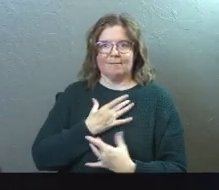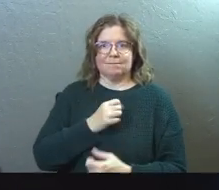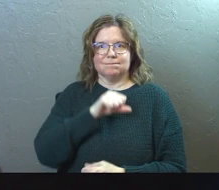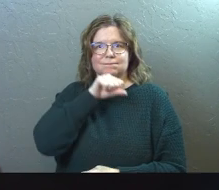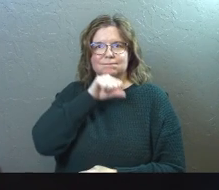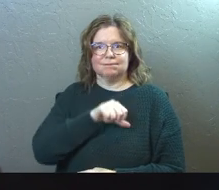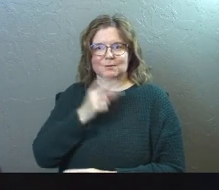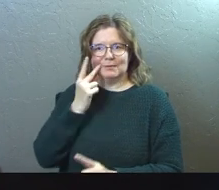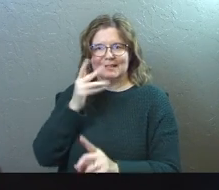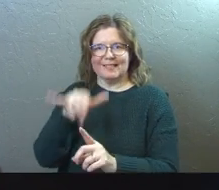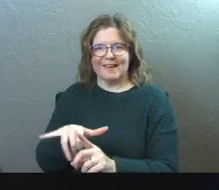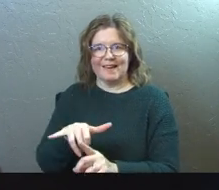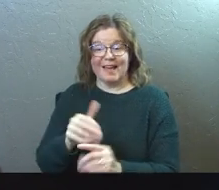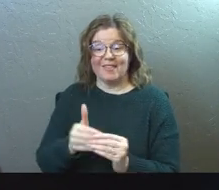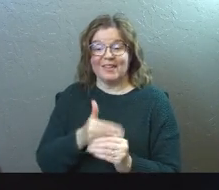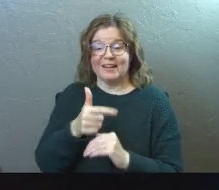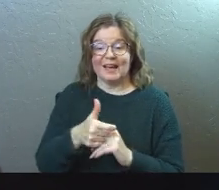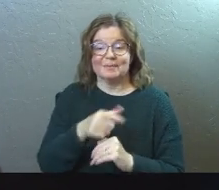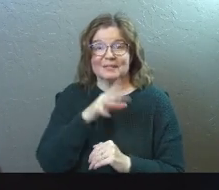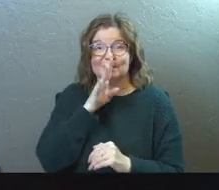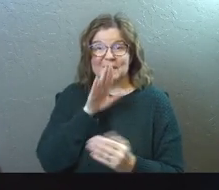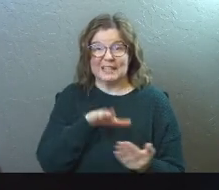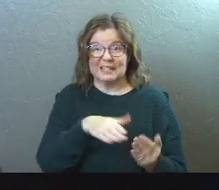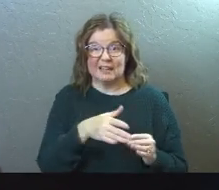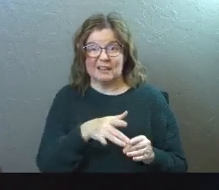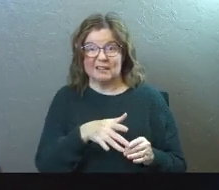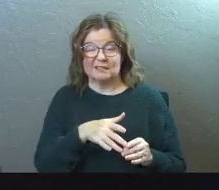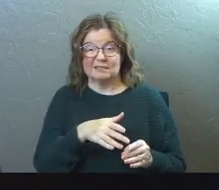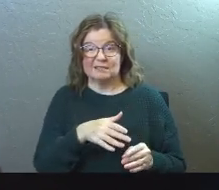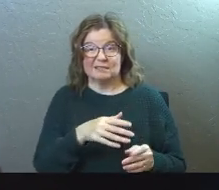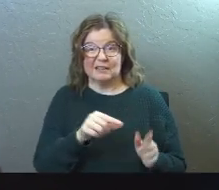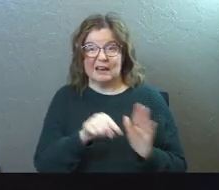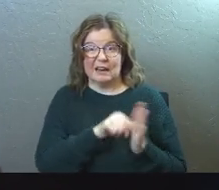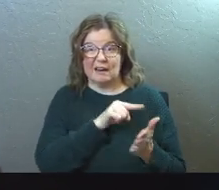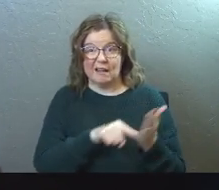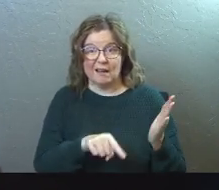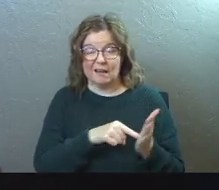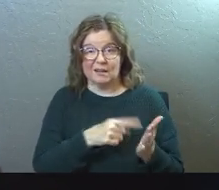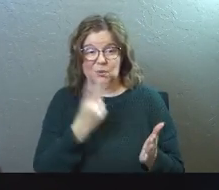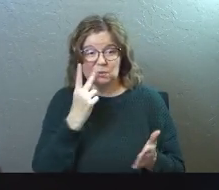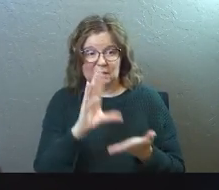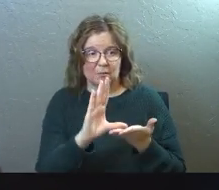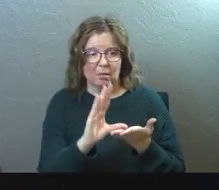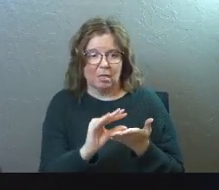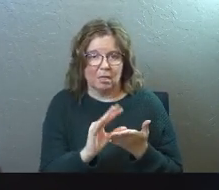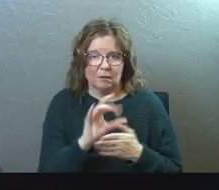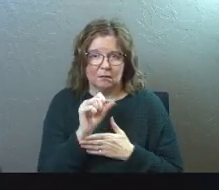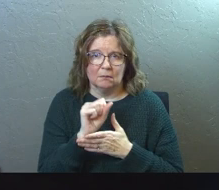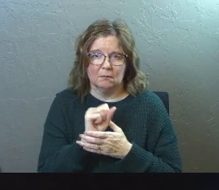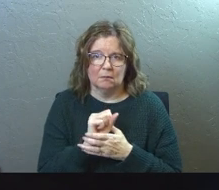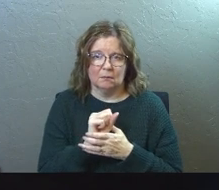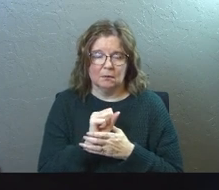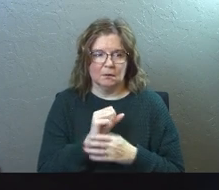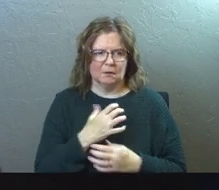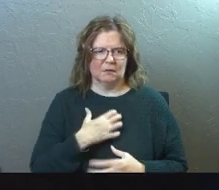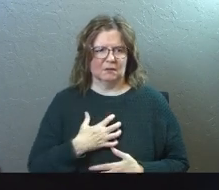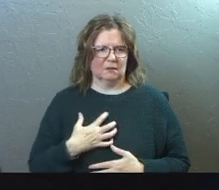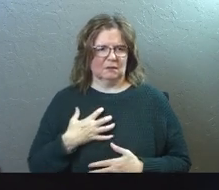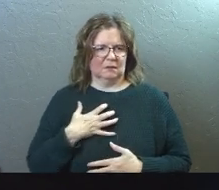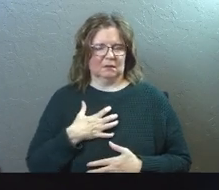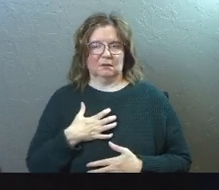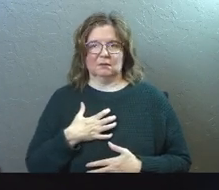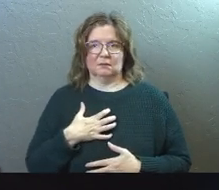experience. And the next time you speak death over somebody that you care about and you see them shrink down, you're going to hate